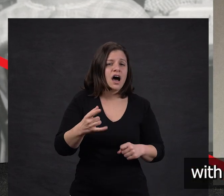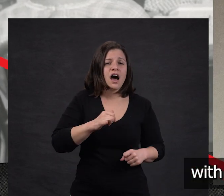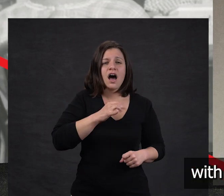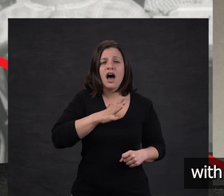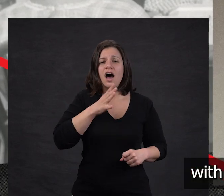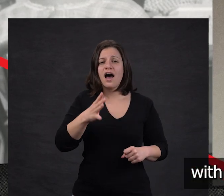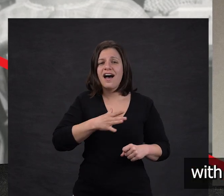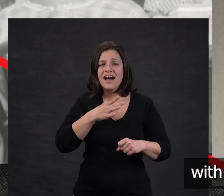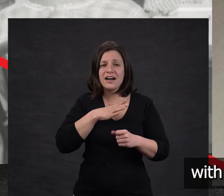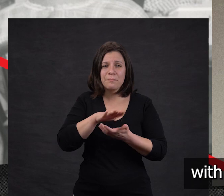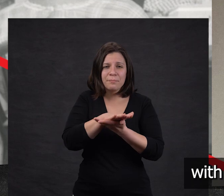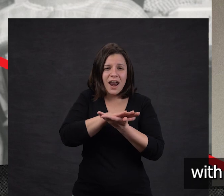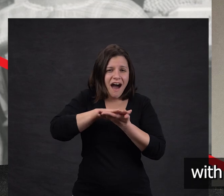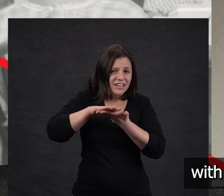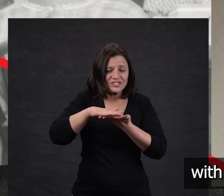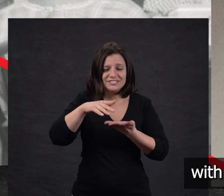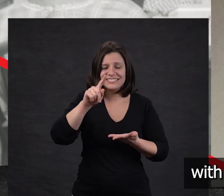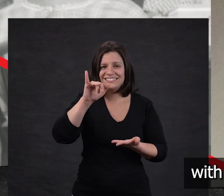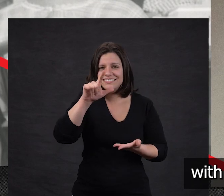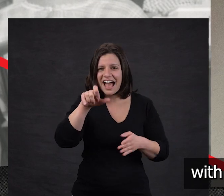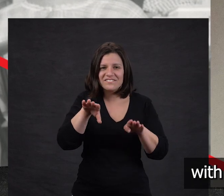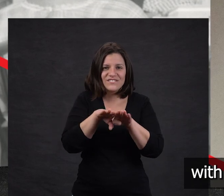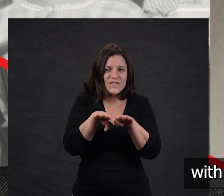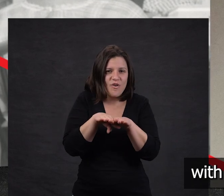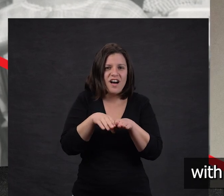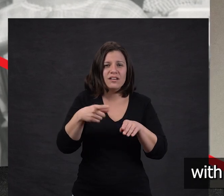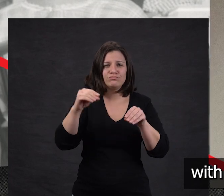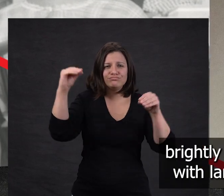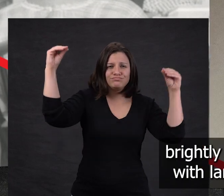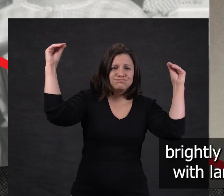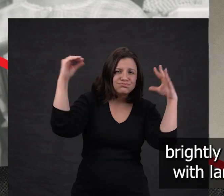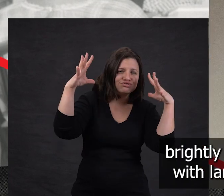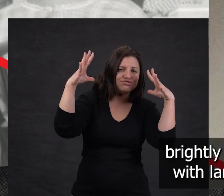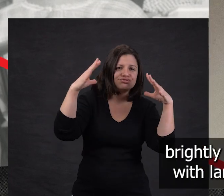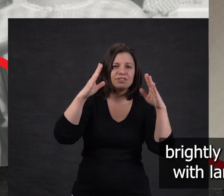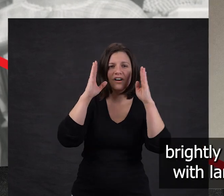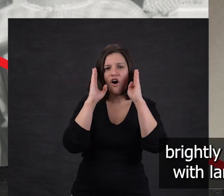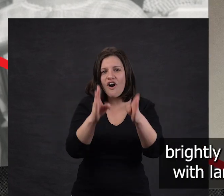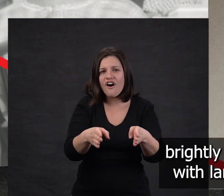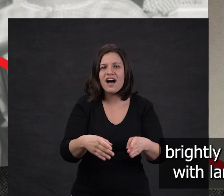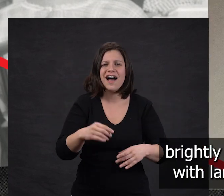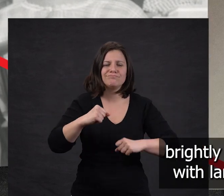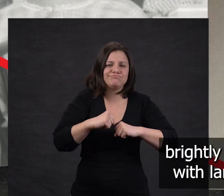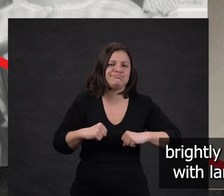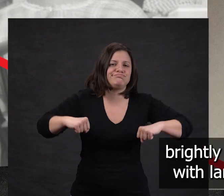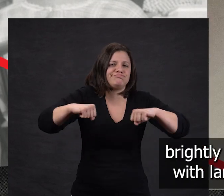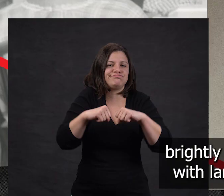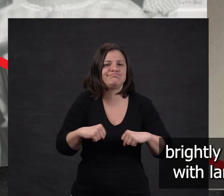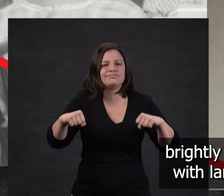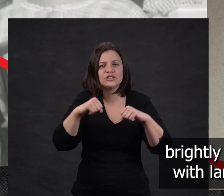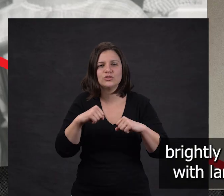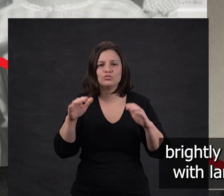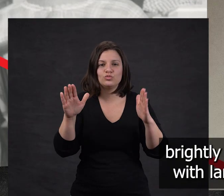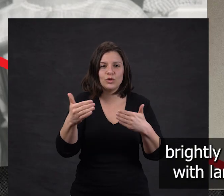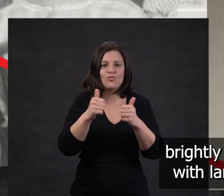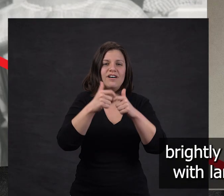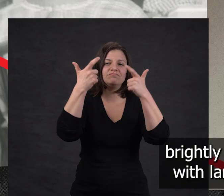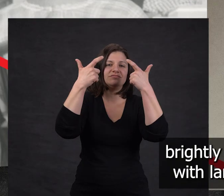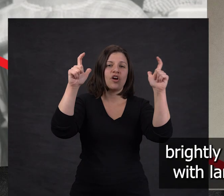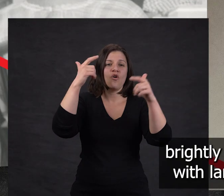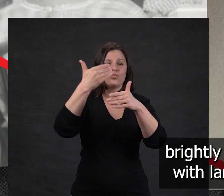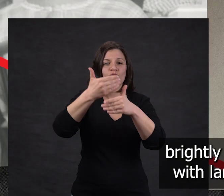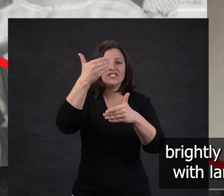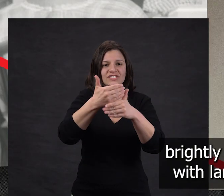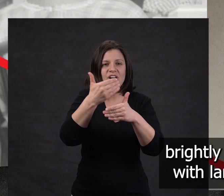With its highly polished tile floors, brightly lit hallways, and spacious rooms with large windows and draw